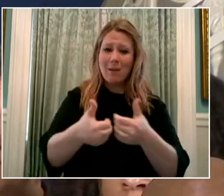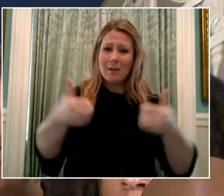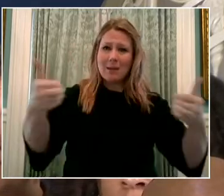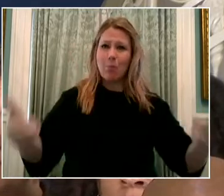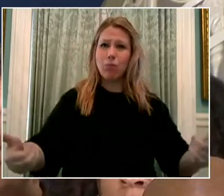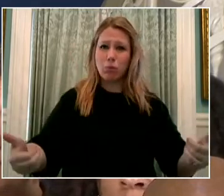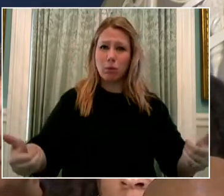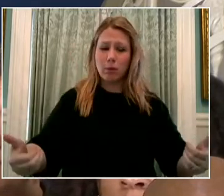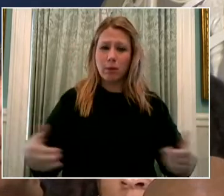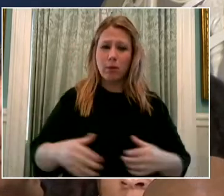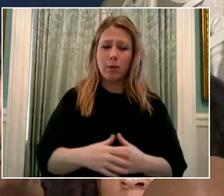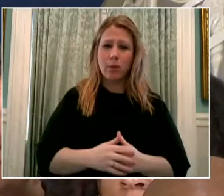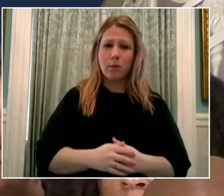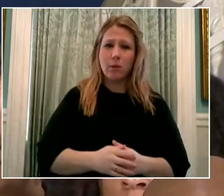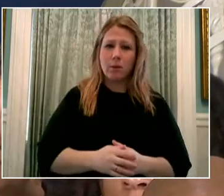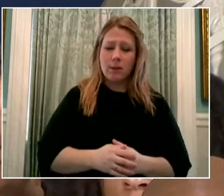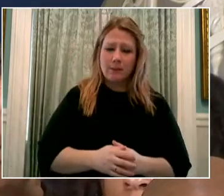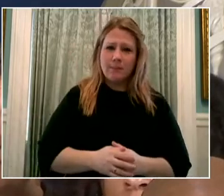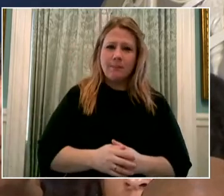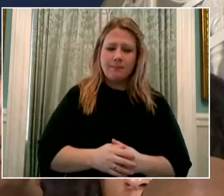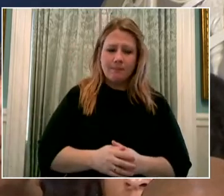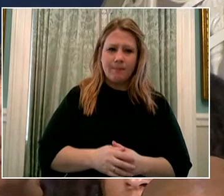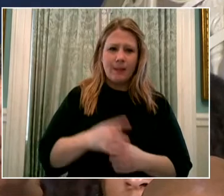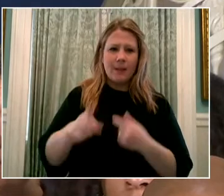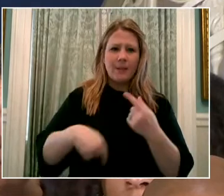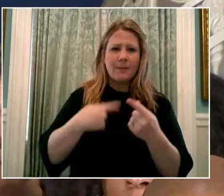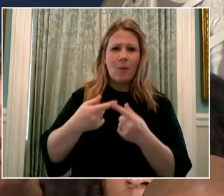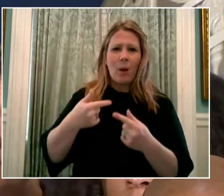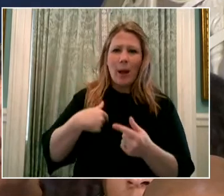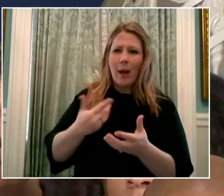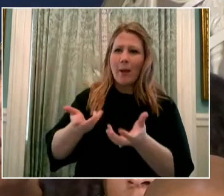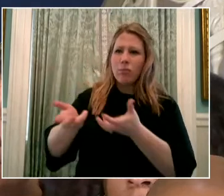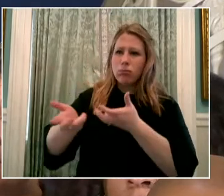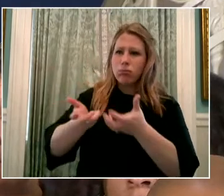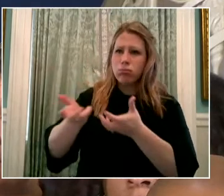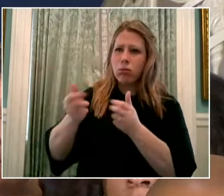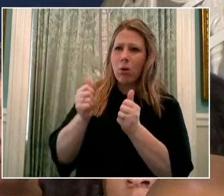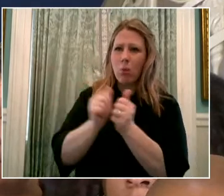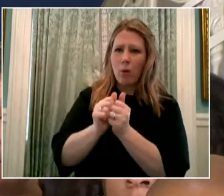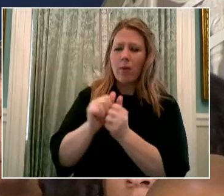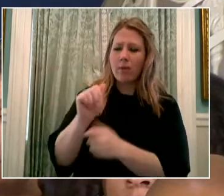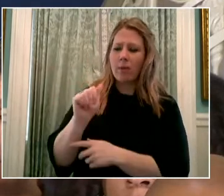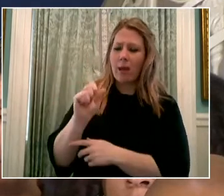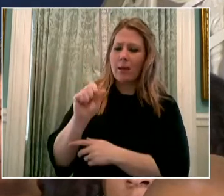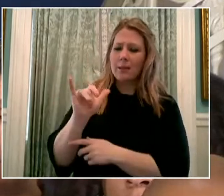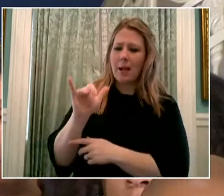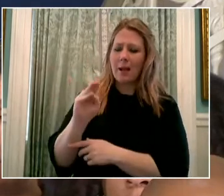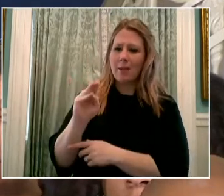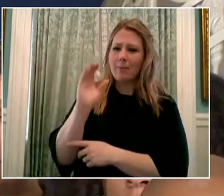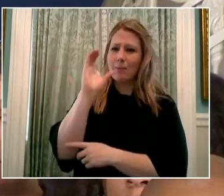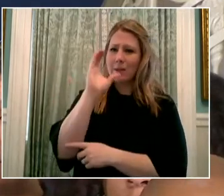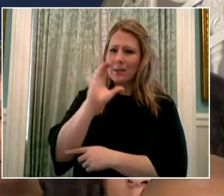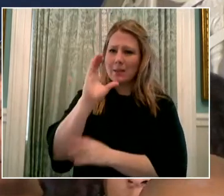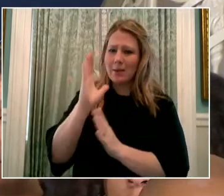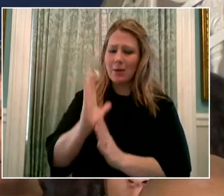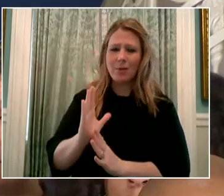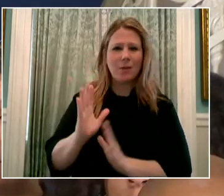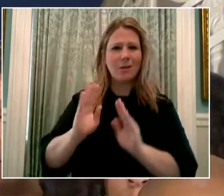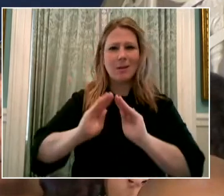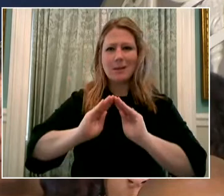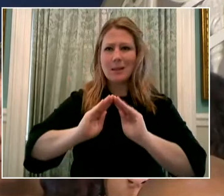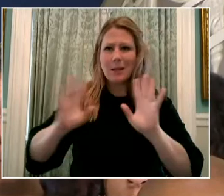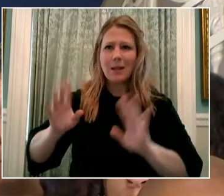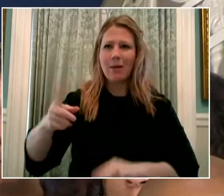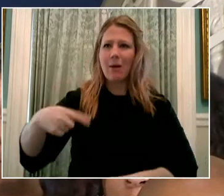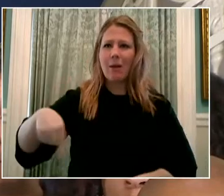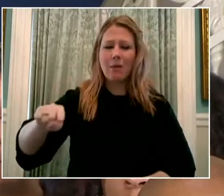it is clear that all of this weighs heavy on them. For those who have endured the journey to get here,